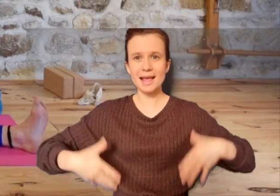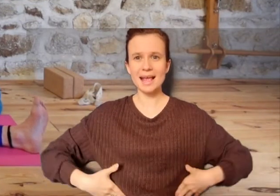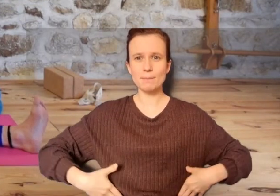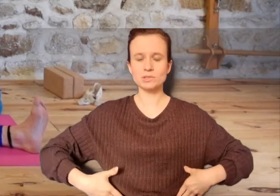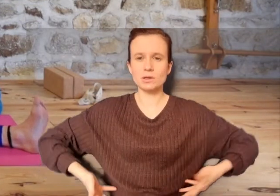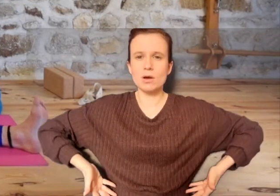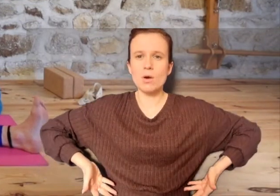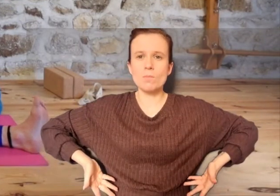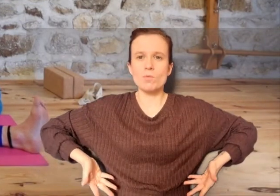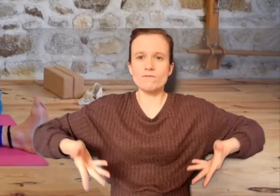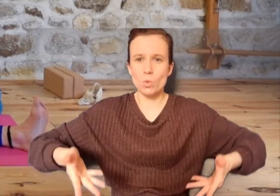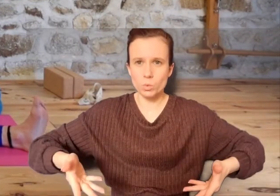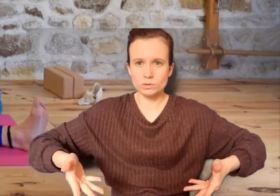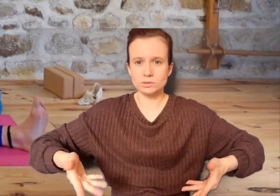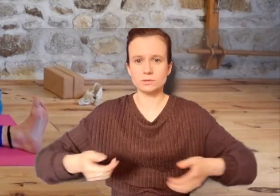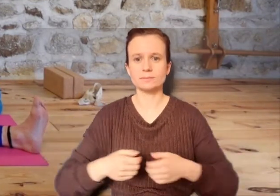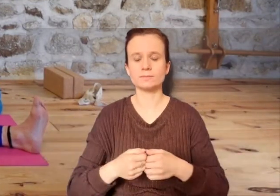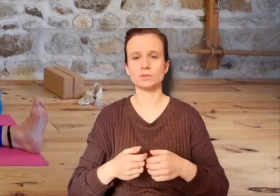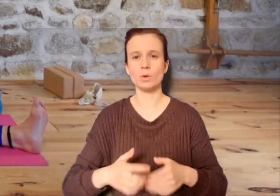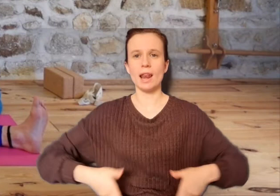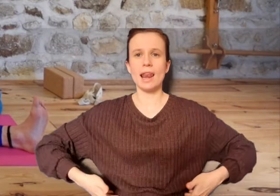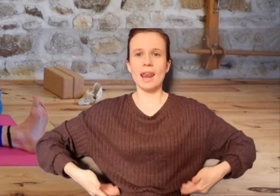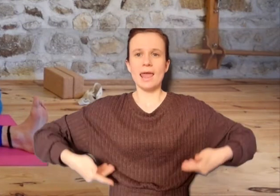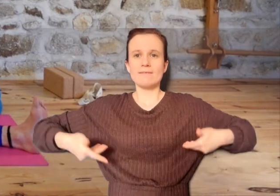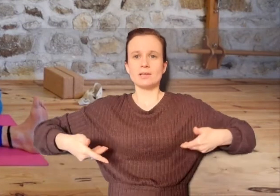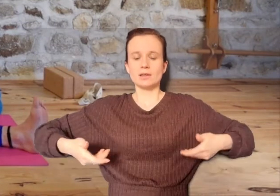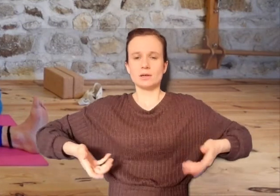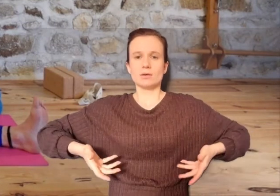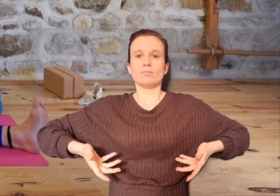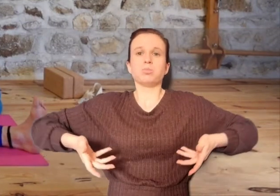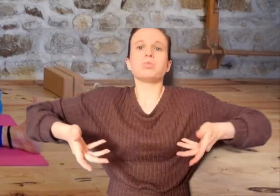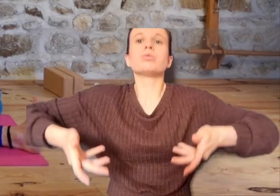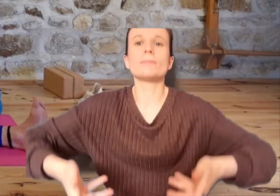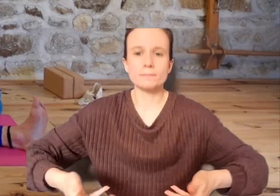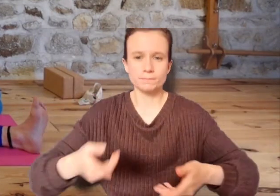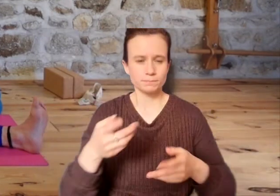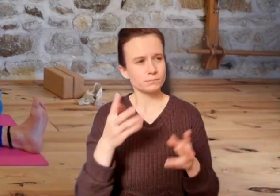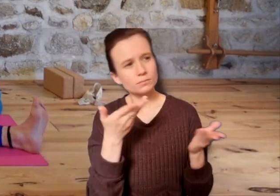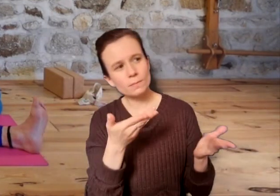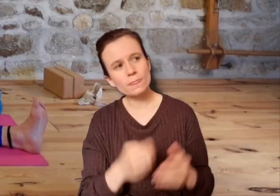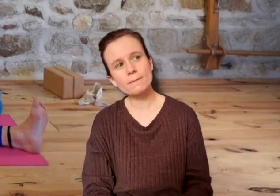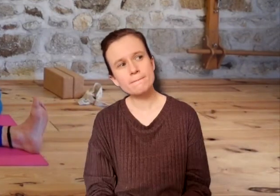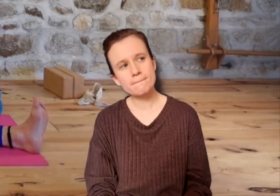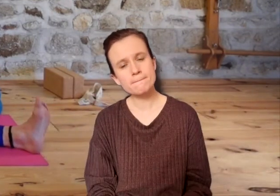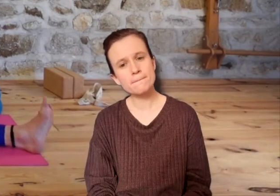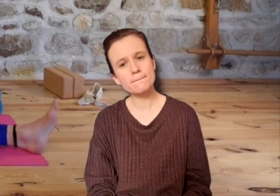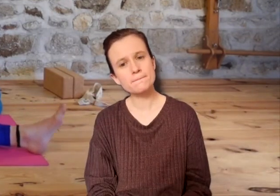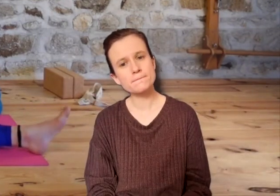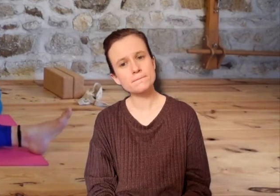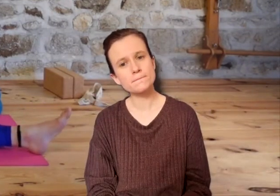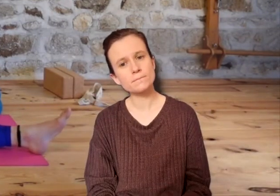Instead, think about moving the hips forward on the floor. So I'm going to lift my hips up and I'm going to use my arms to